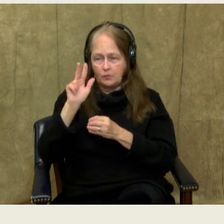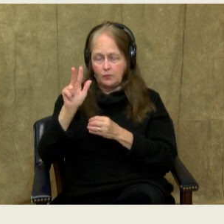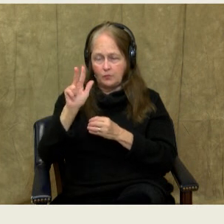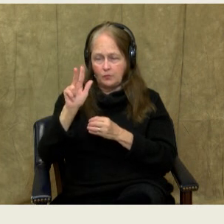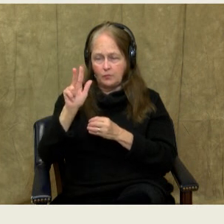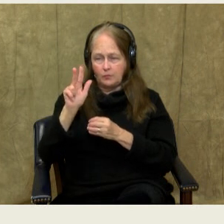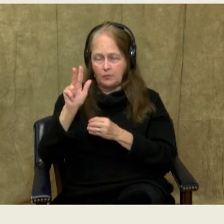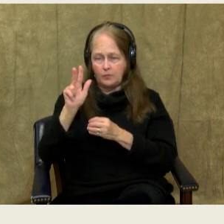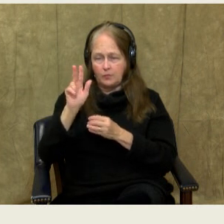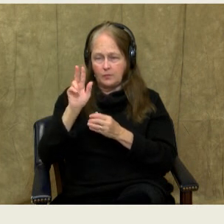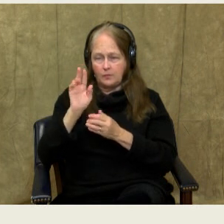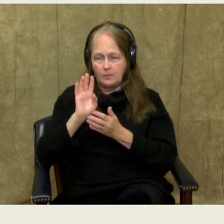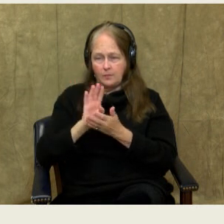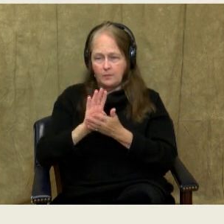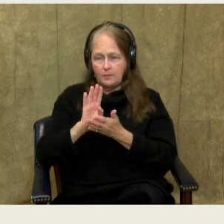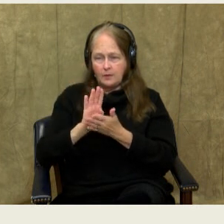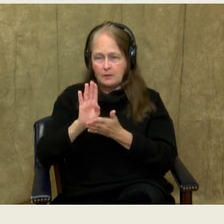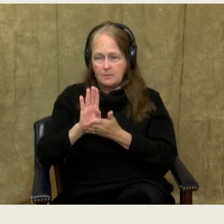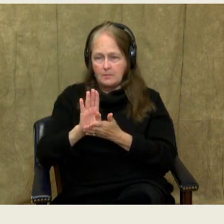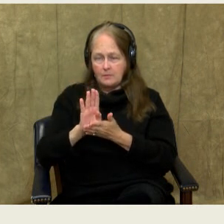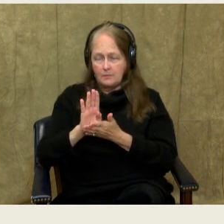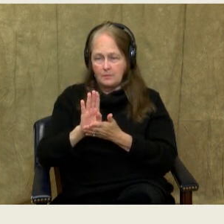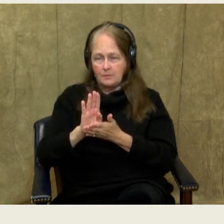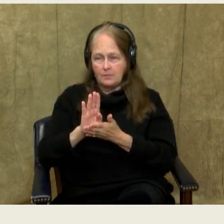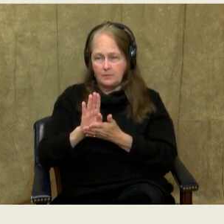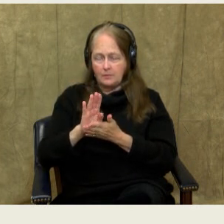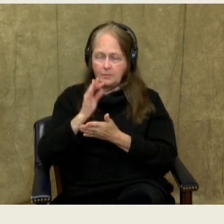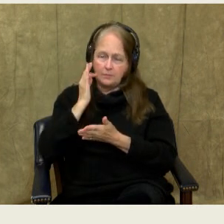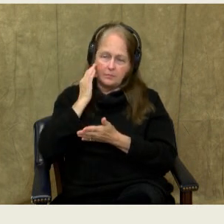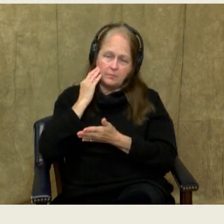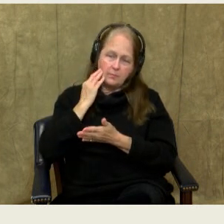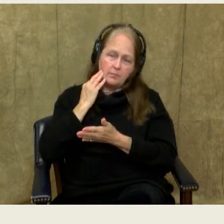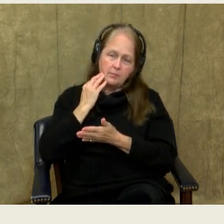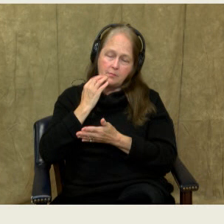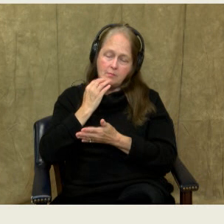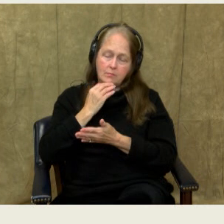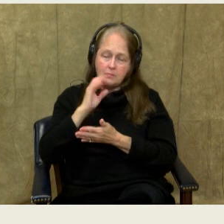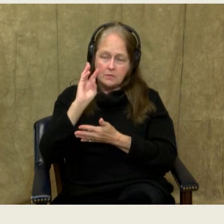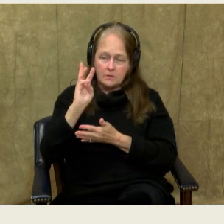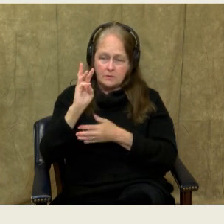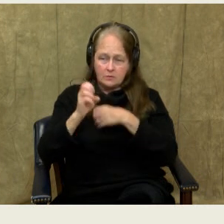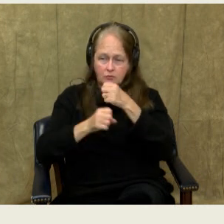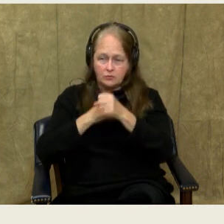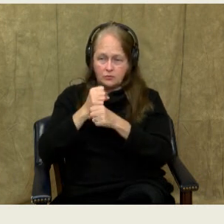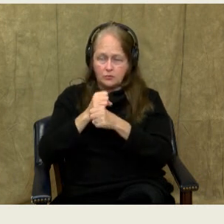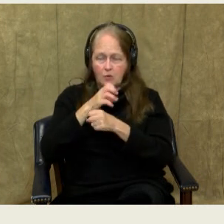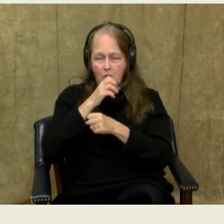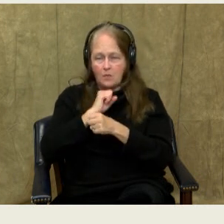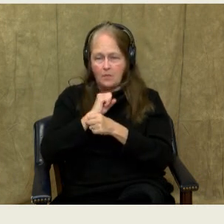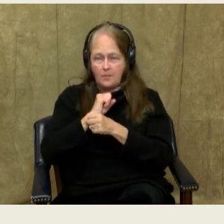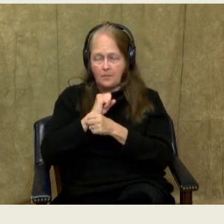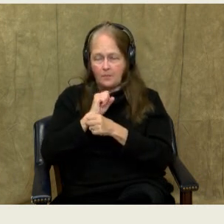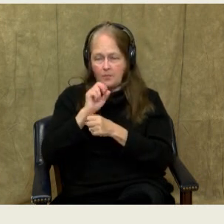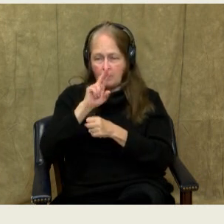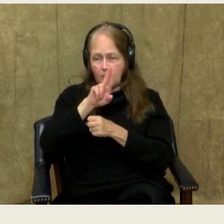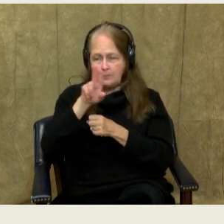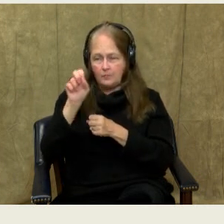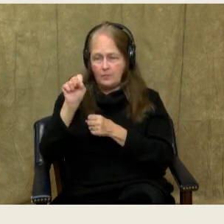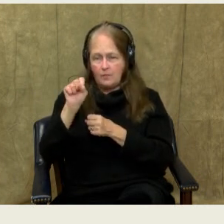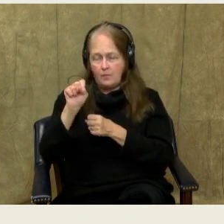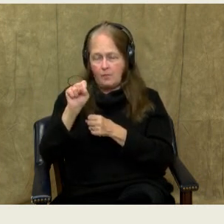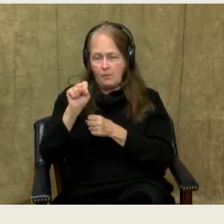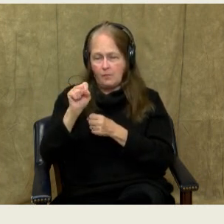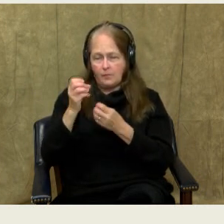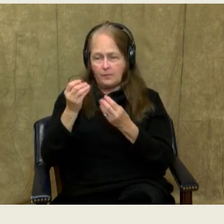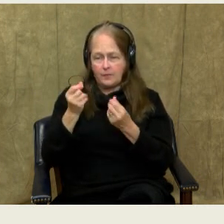according to this data, and it's probably at least 6 years old. And then the United States,